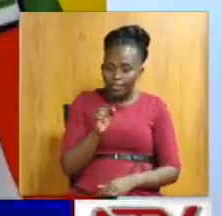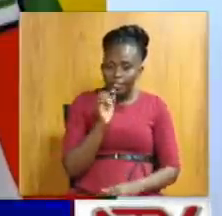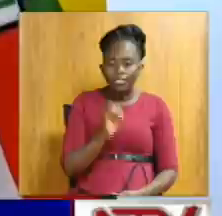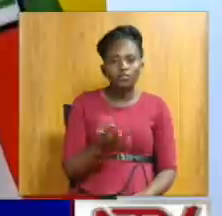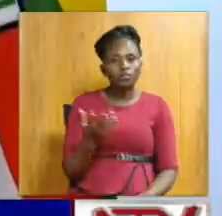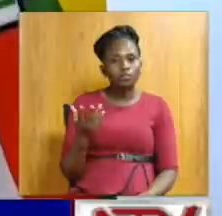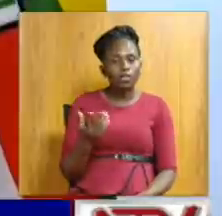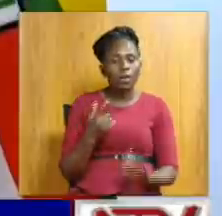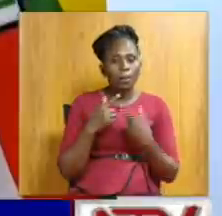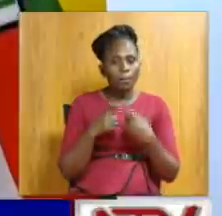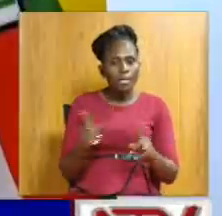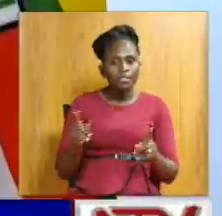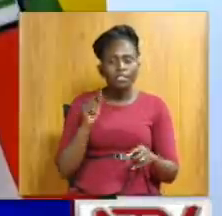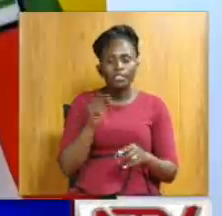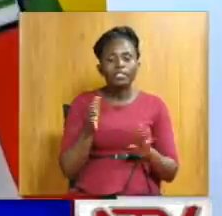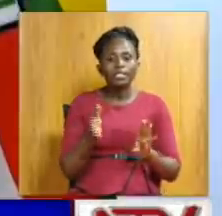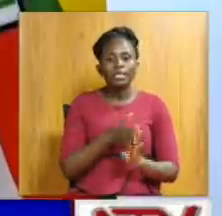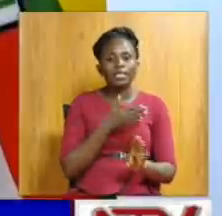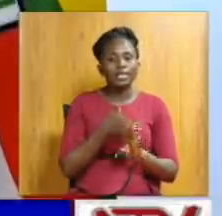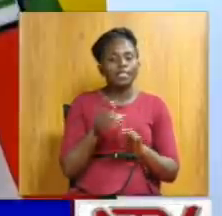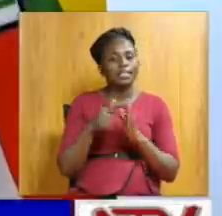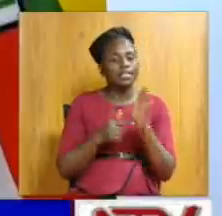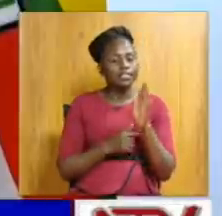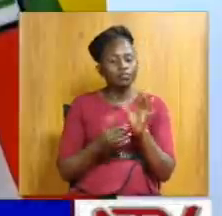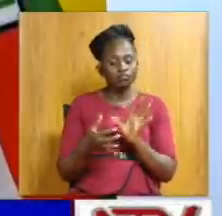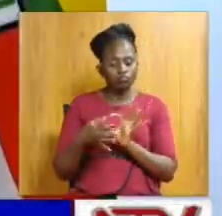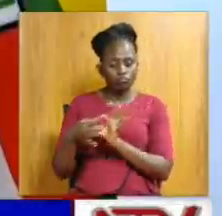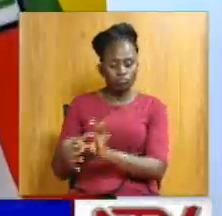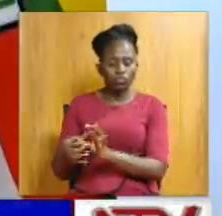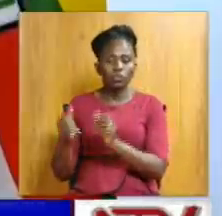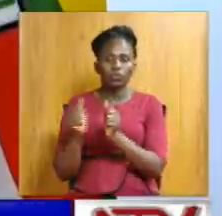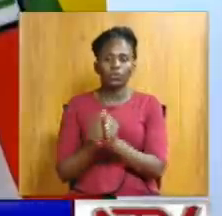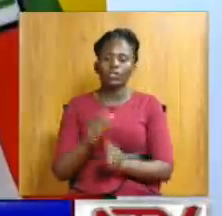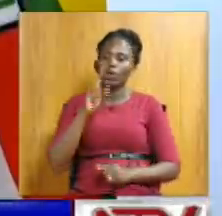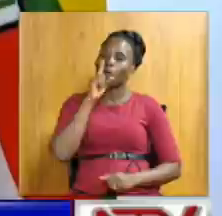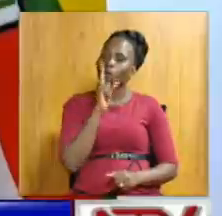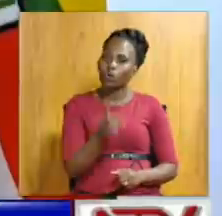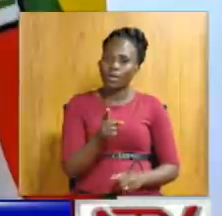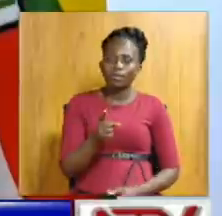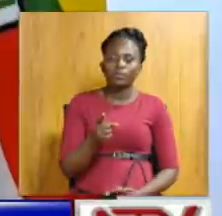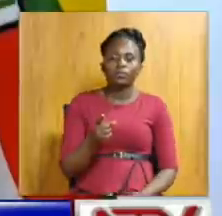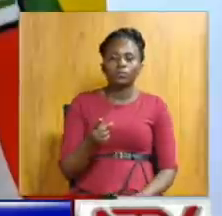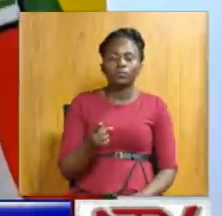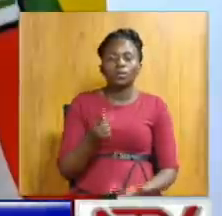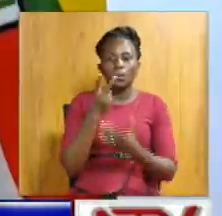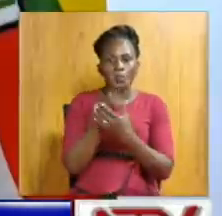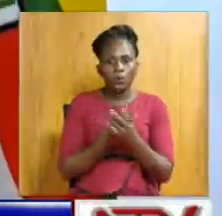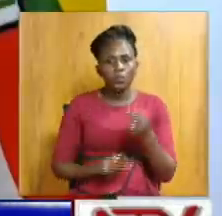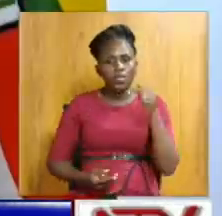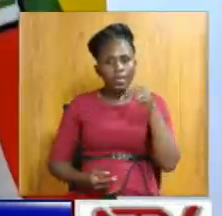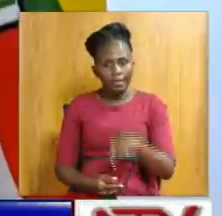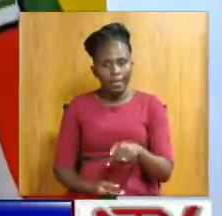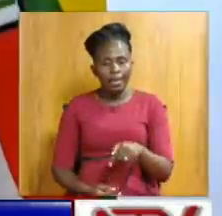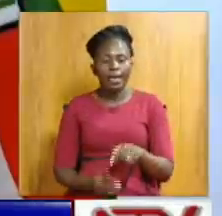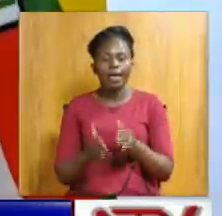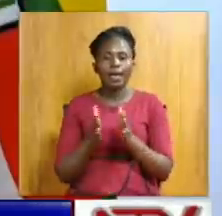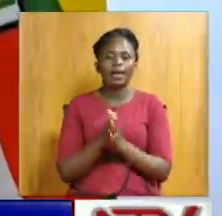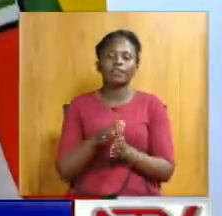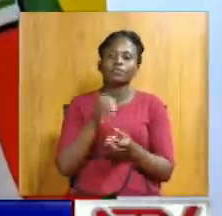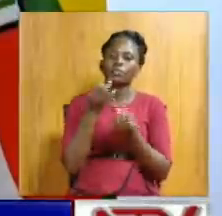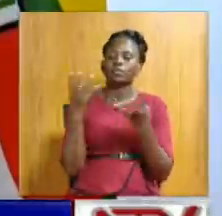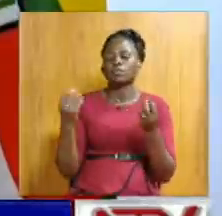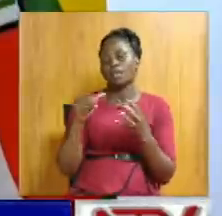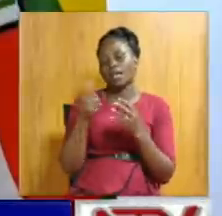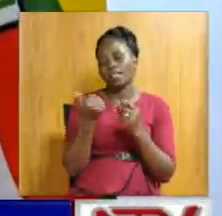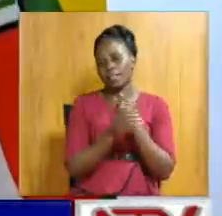Moreover, these guidelines are in line with the standing orders of the police forces, both here and in many other